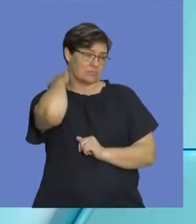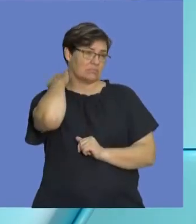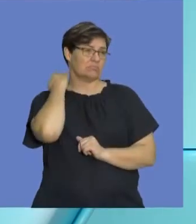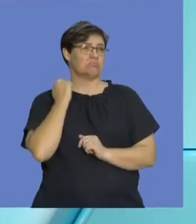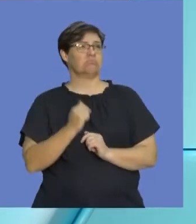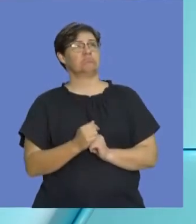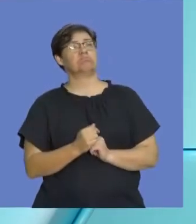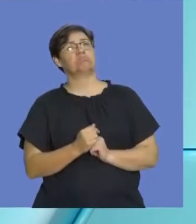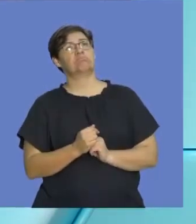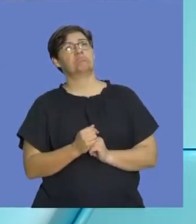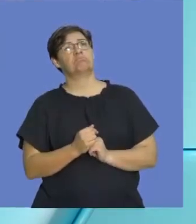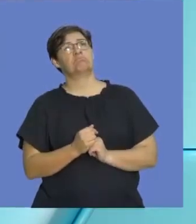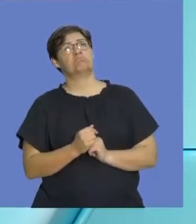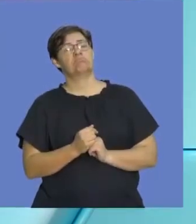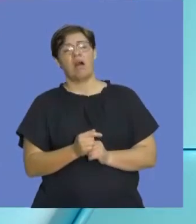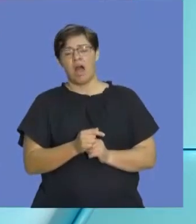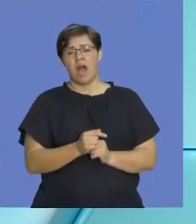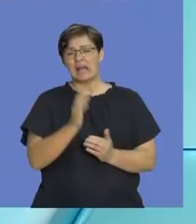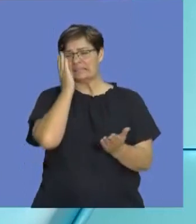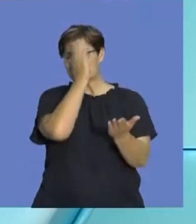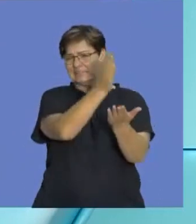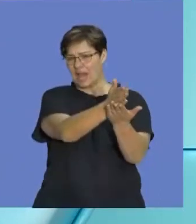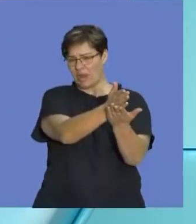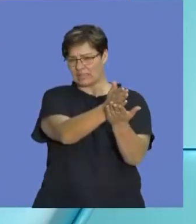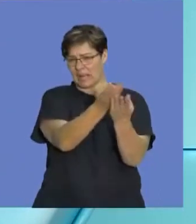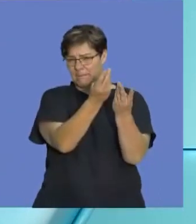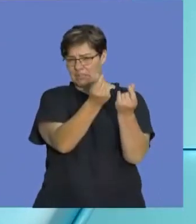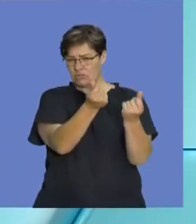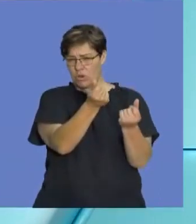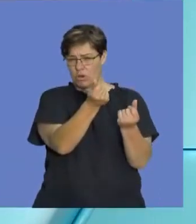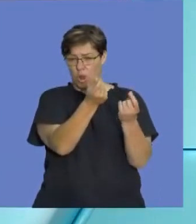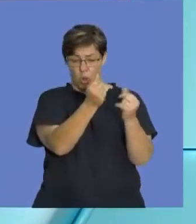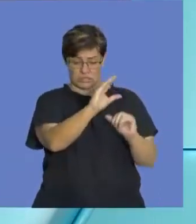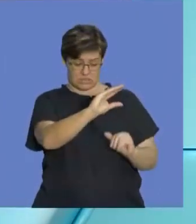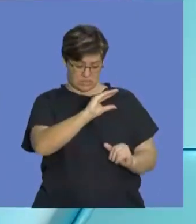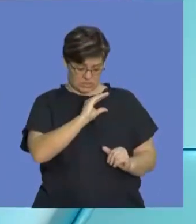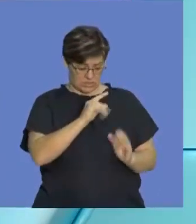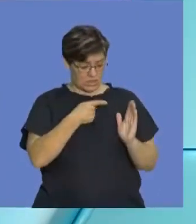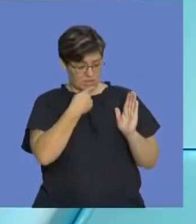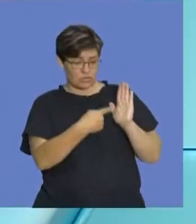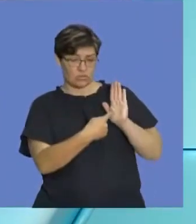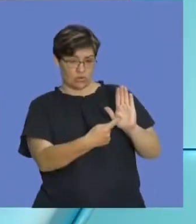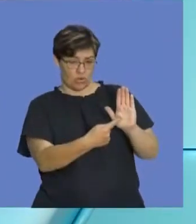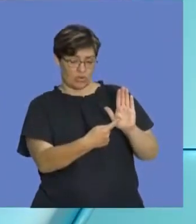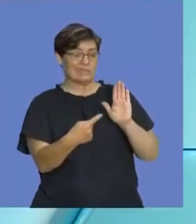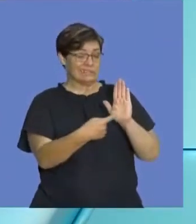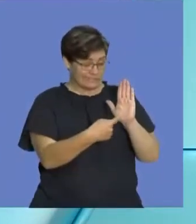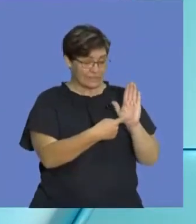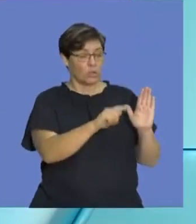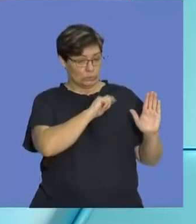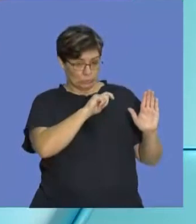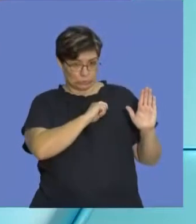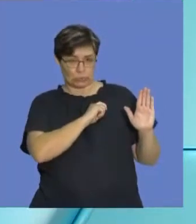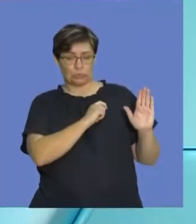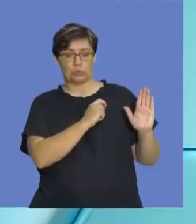sometimes you are given the direct material cost figure telling you this is the